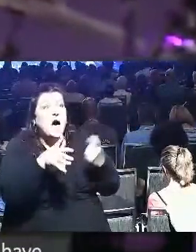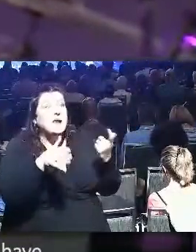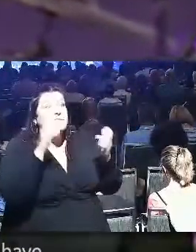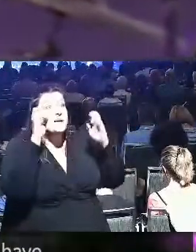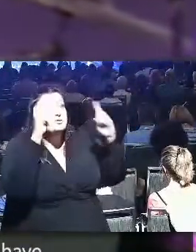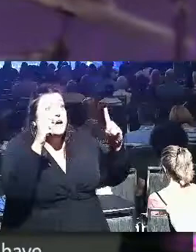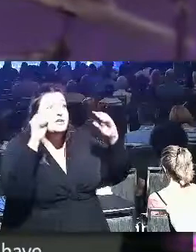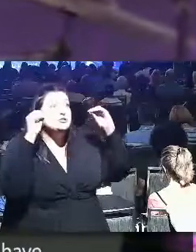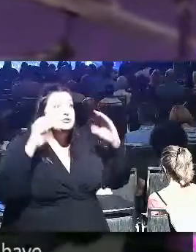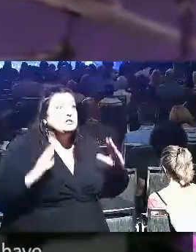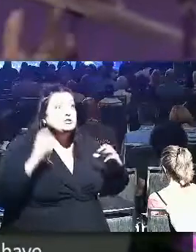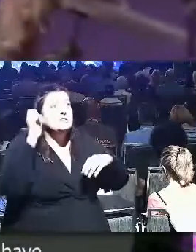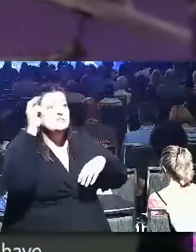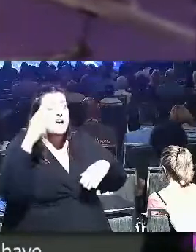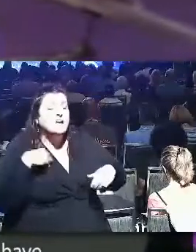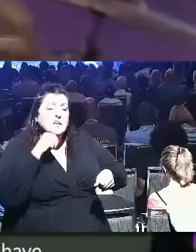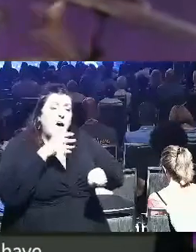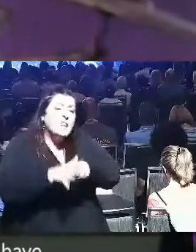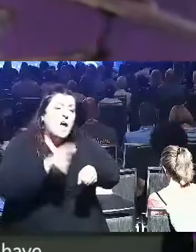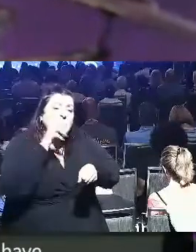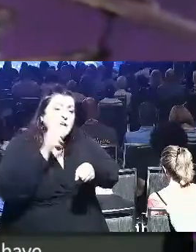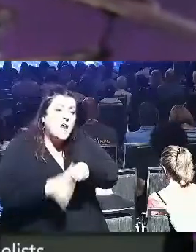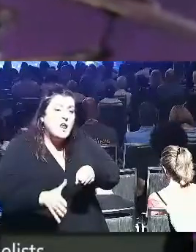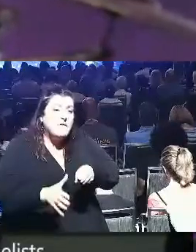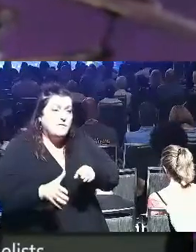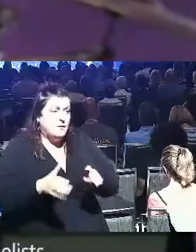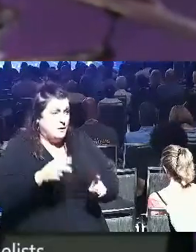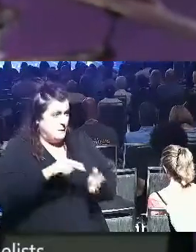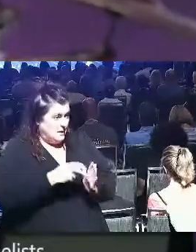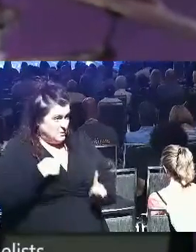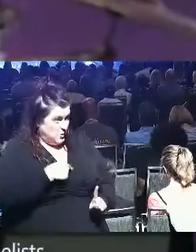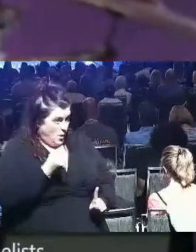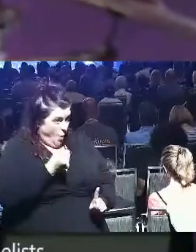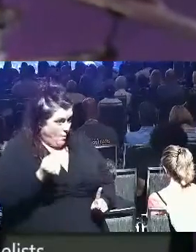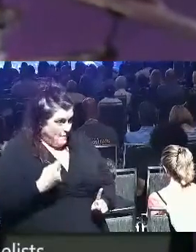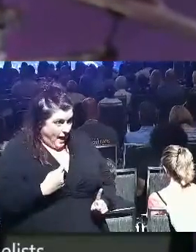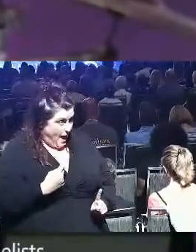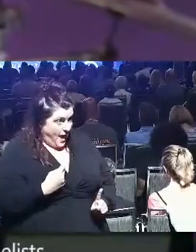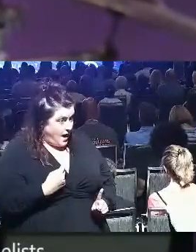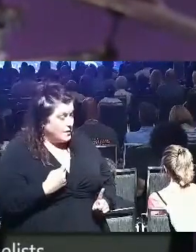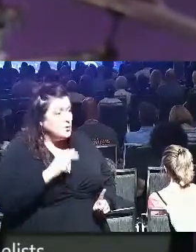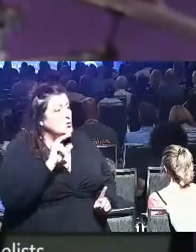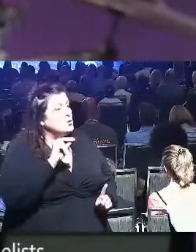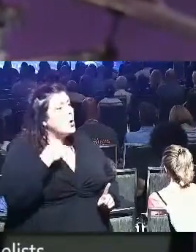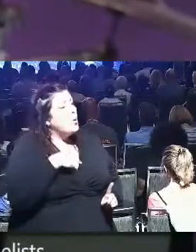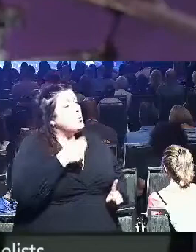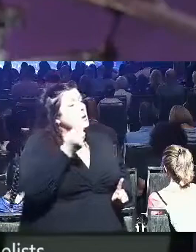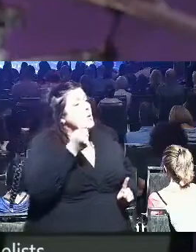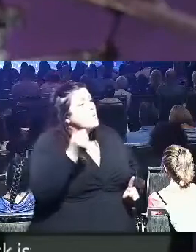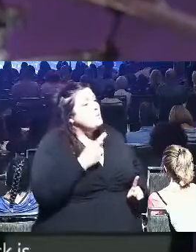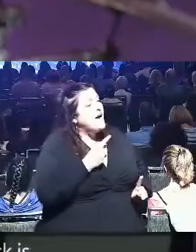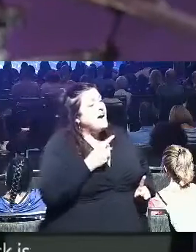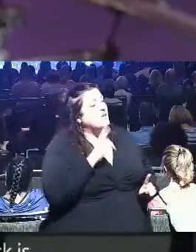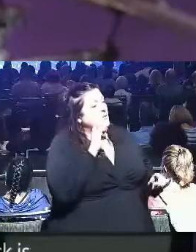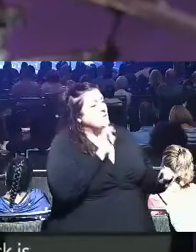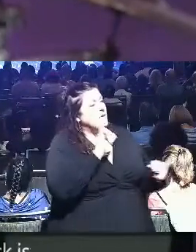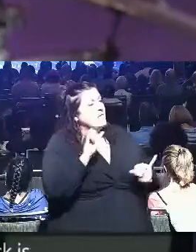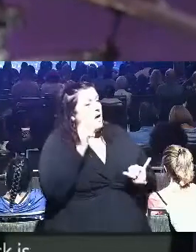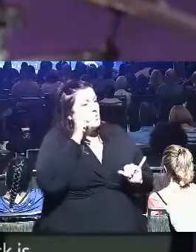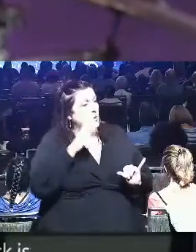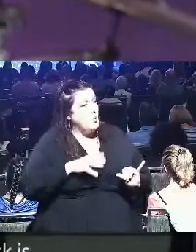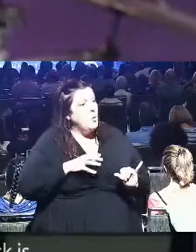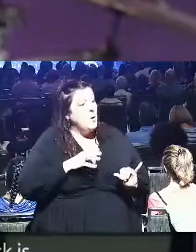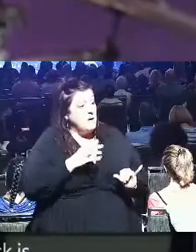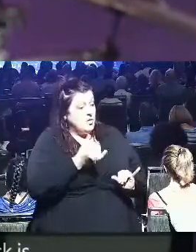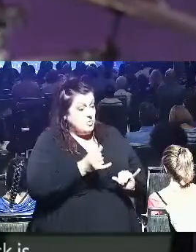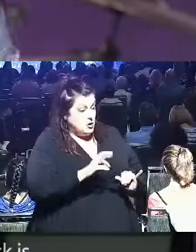teachers, evangelists, elders. That's not what's holding us back. What's holding us back is we got to be like the woman who does break the jar and